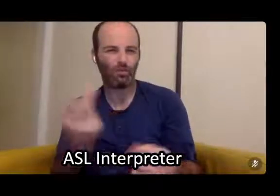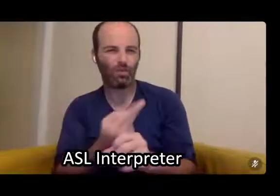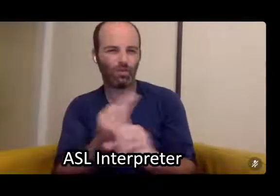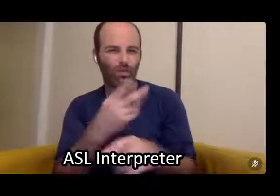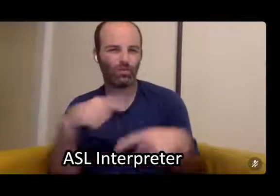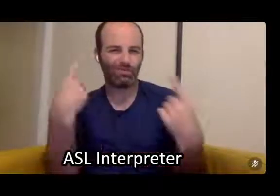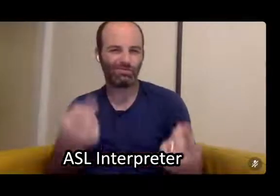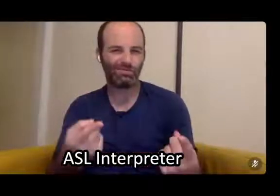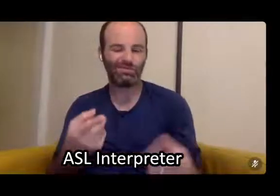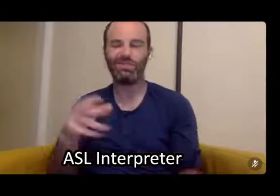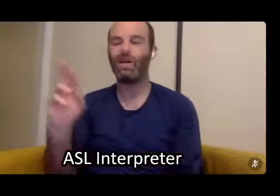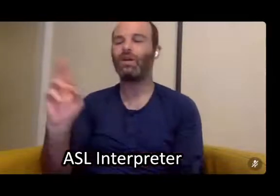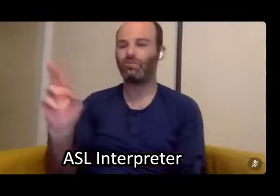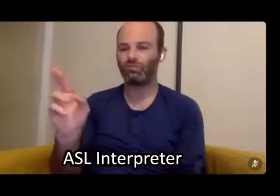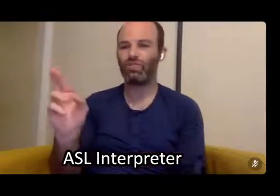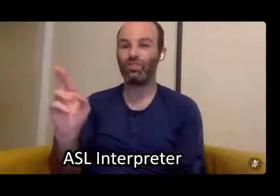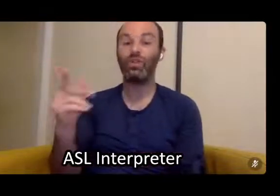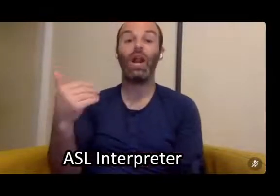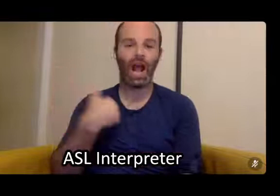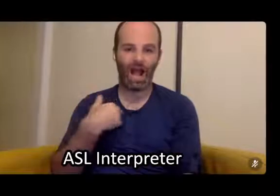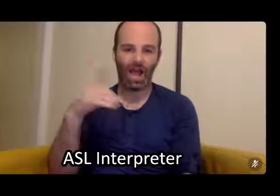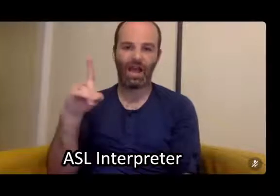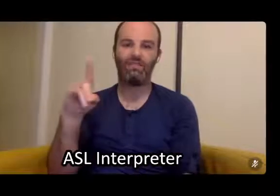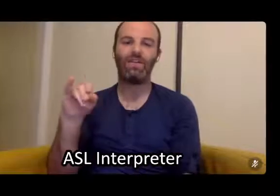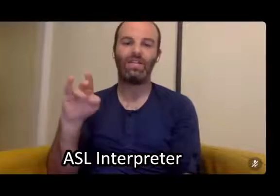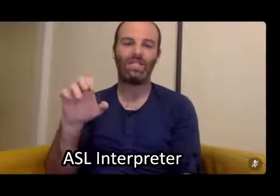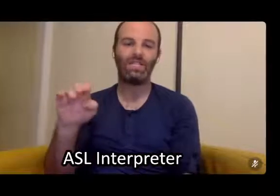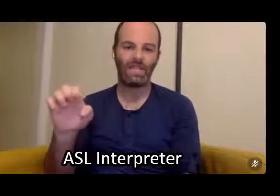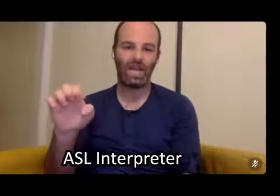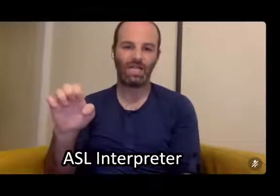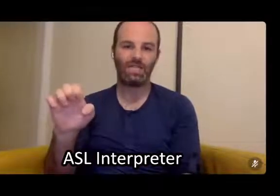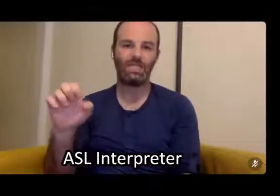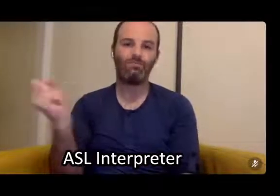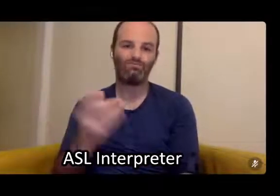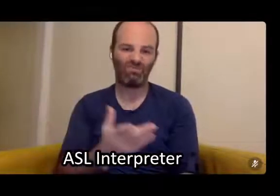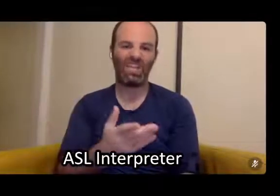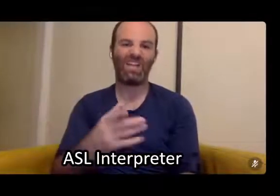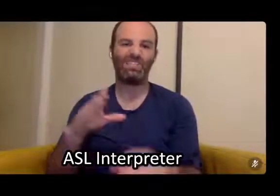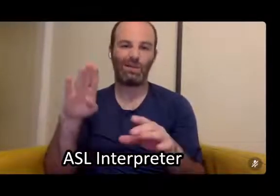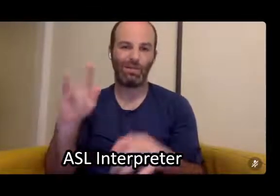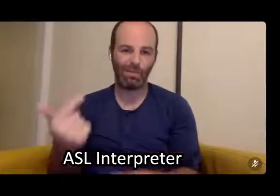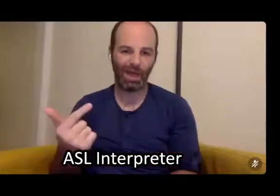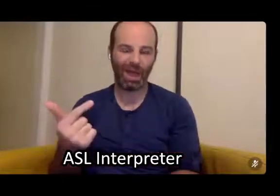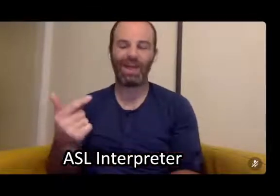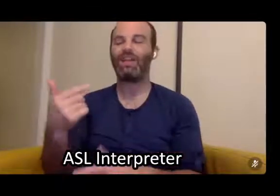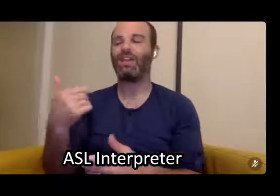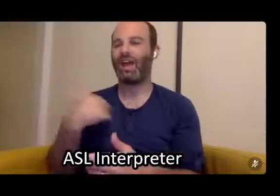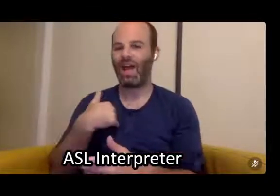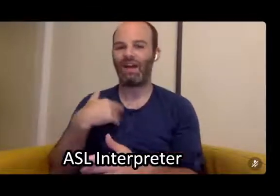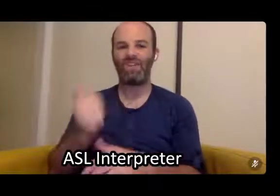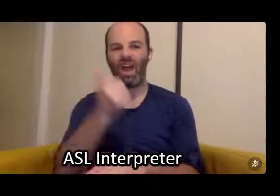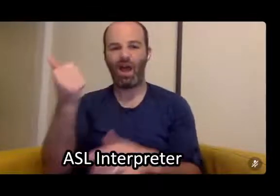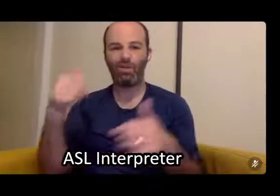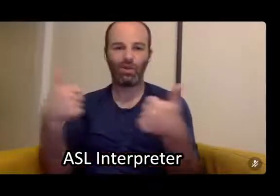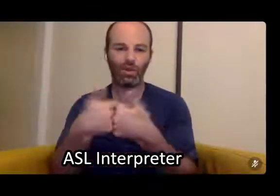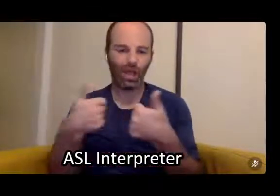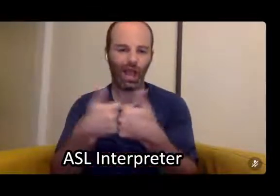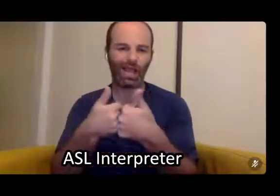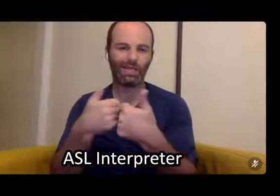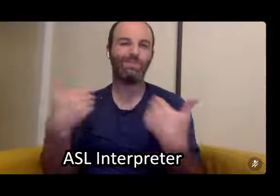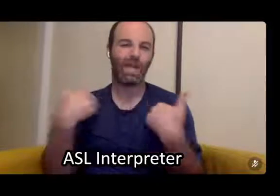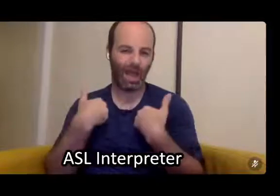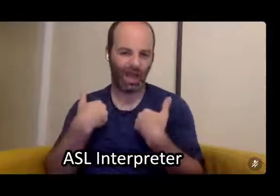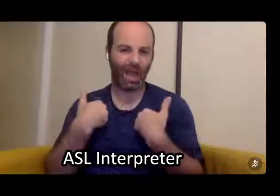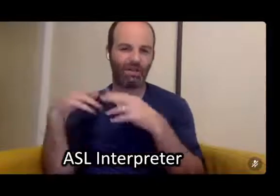I do have the dice bag, and there's some other games that I have, but I'm not going